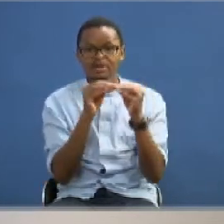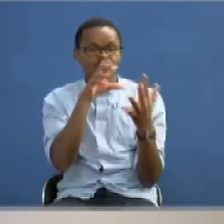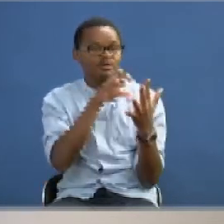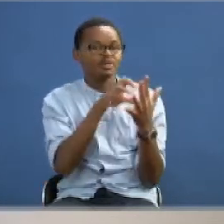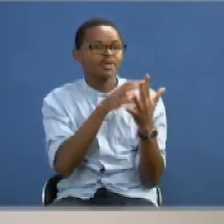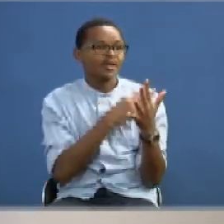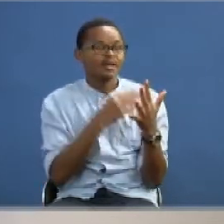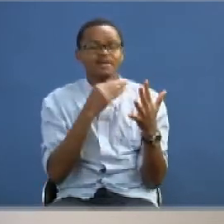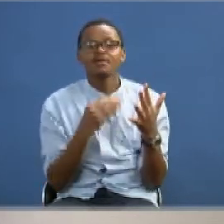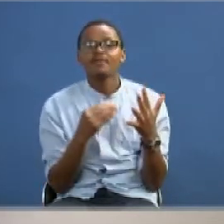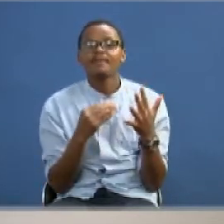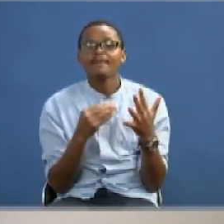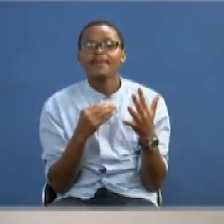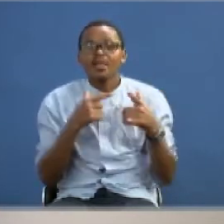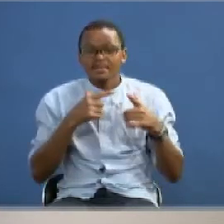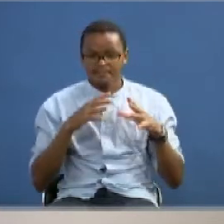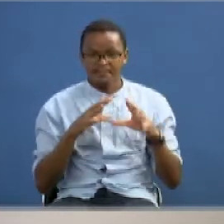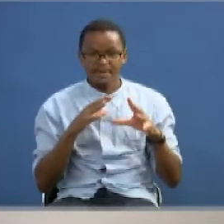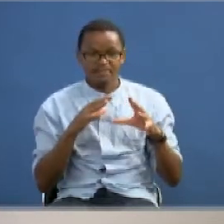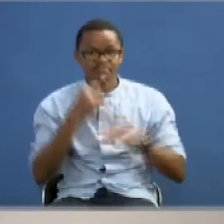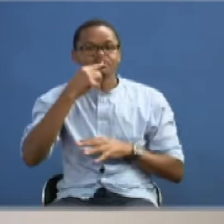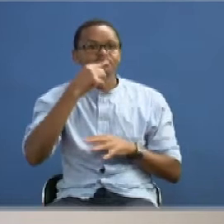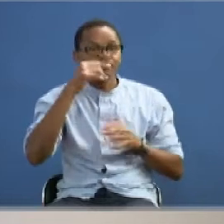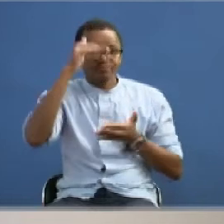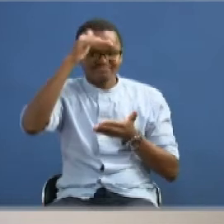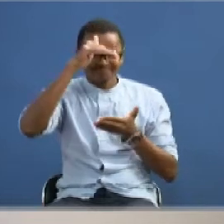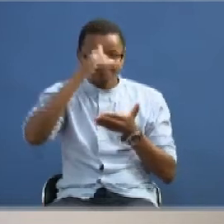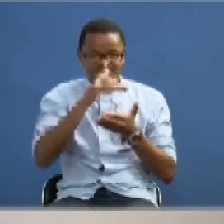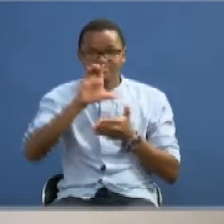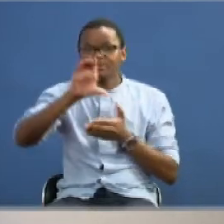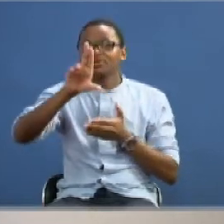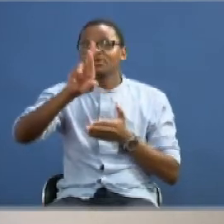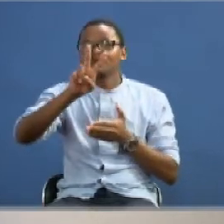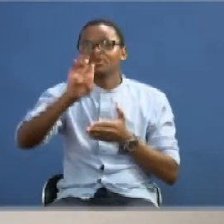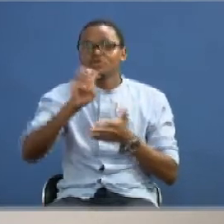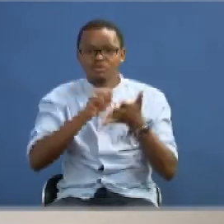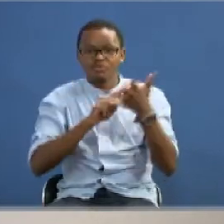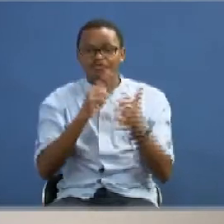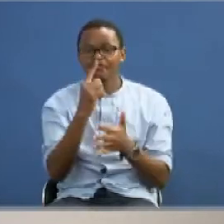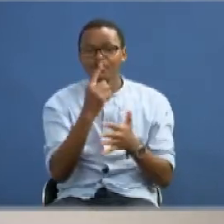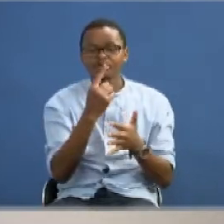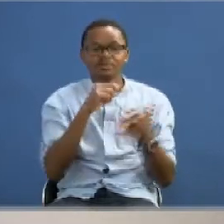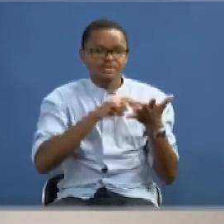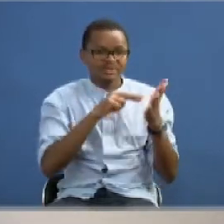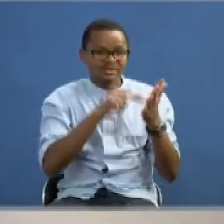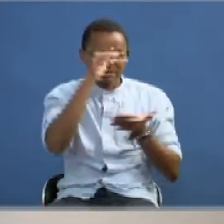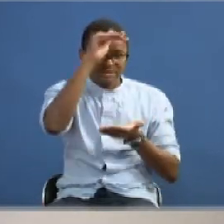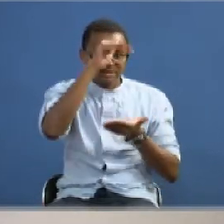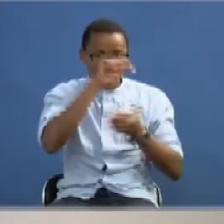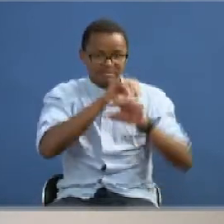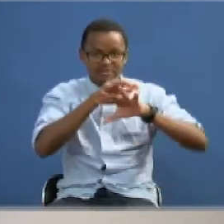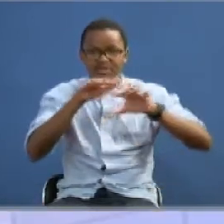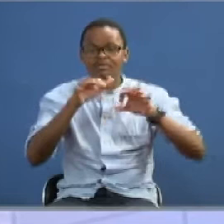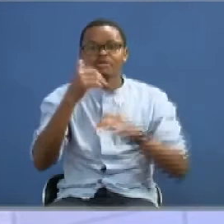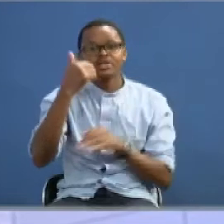cases, and like people have been saying, flattening the curve, which essentially means slowing the spread